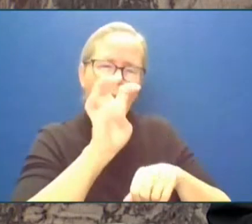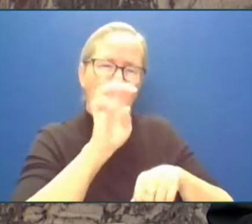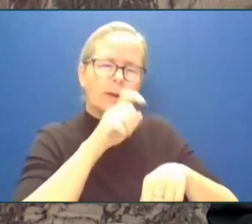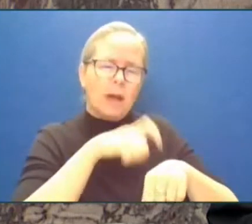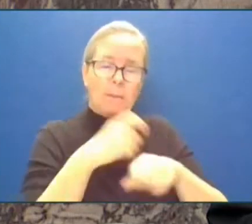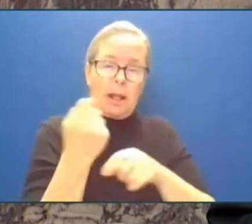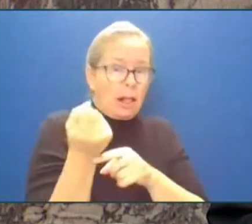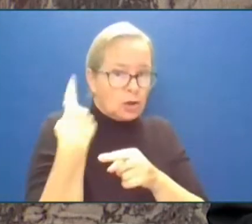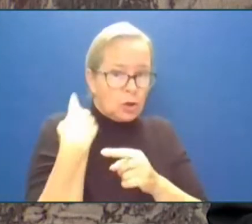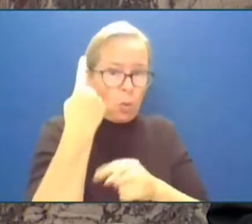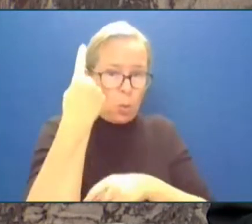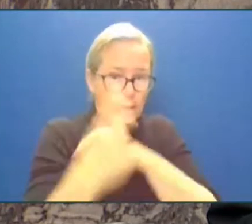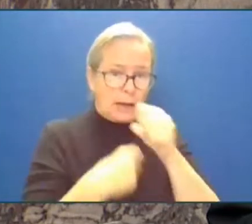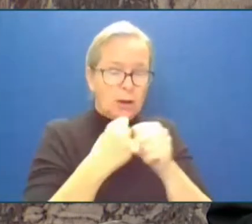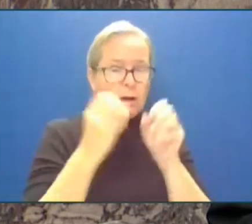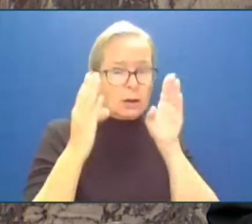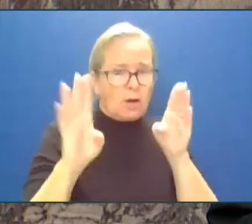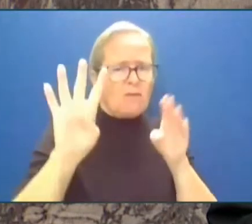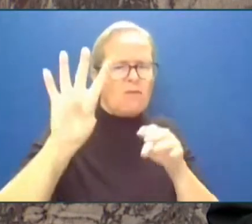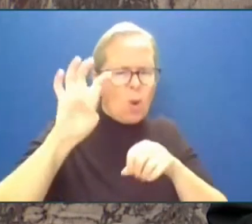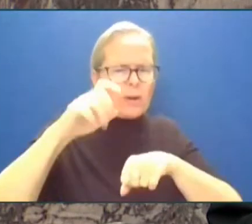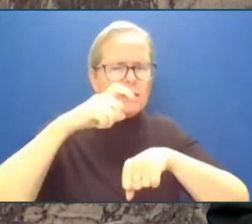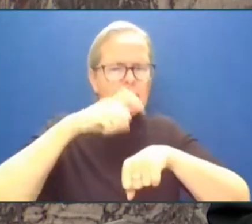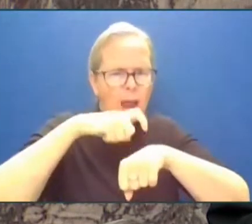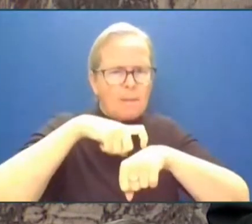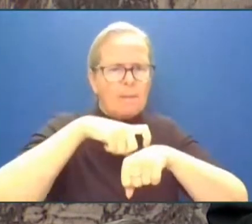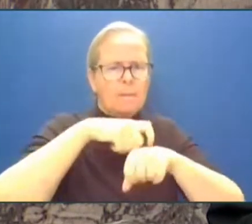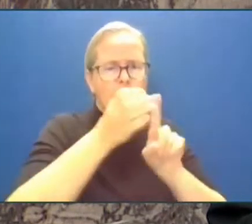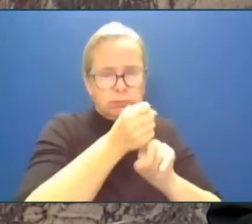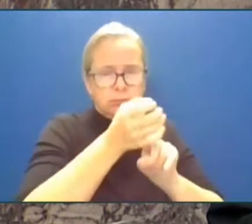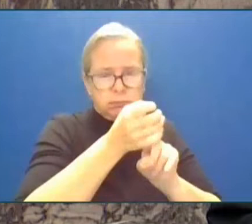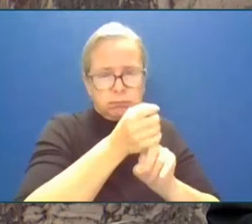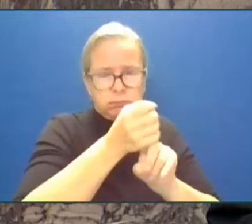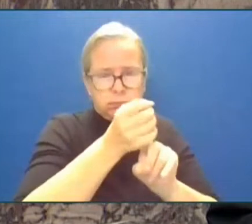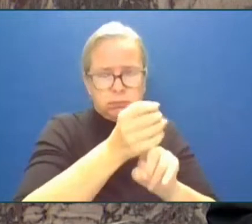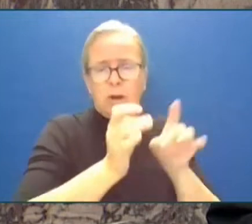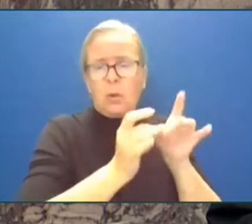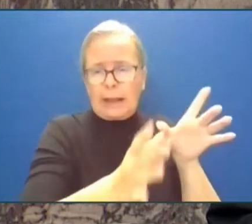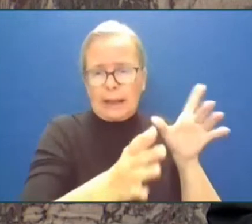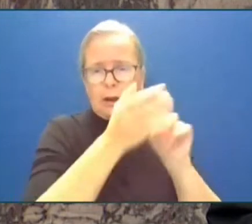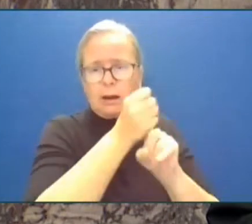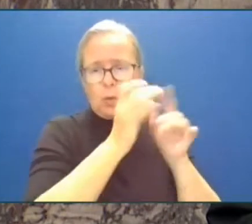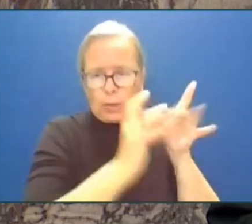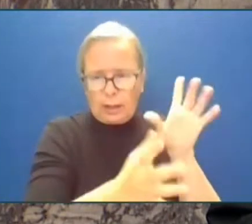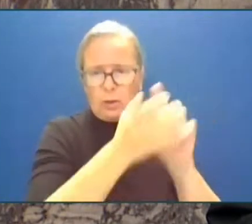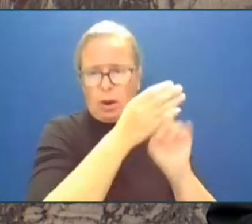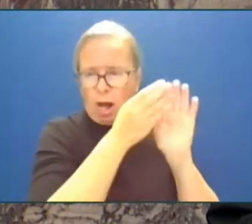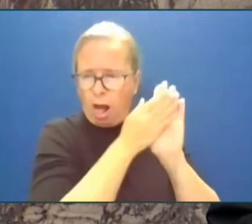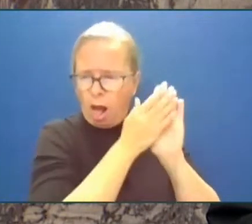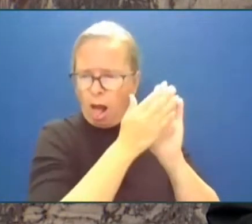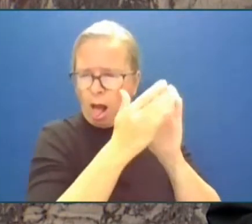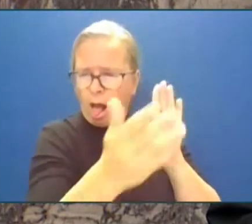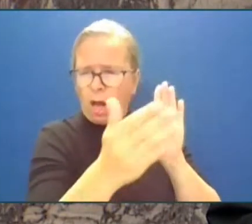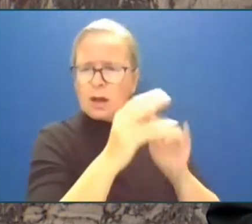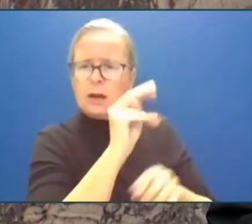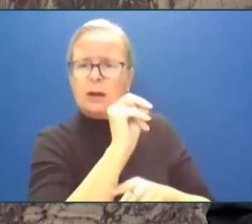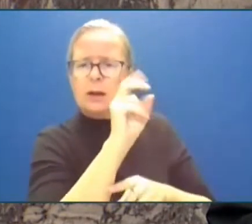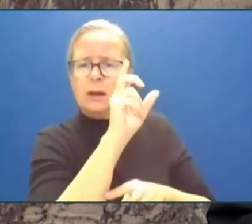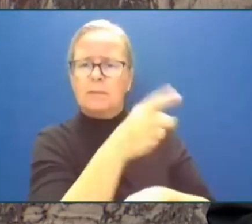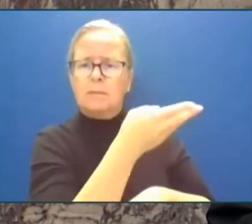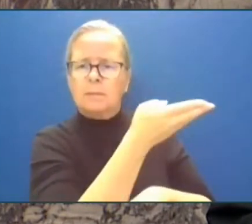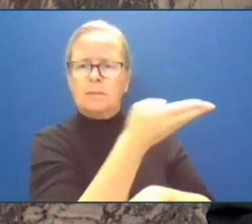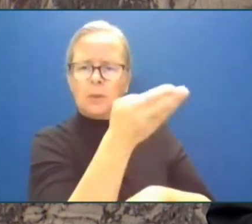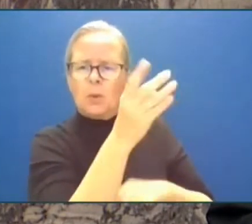So my question to the Attorney General, when will the NDP start caring about the victims of crime and end the catch and